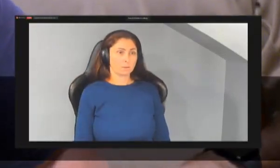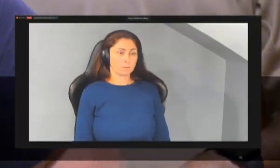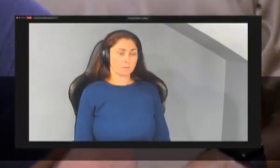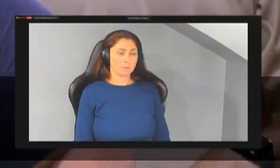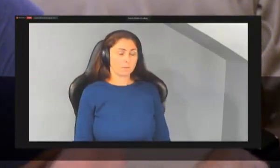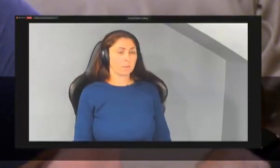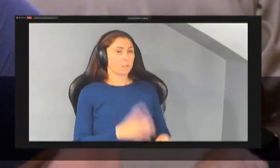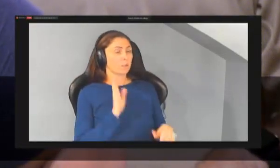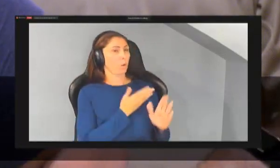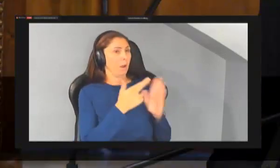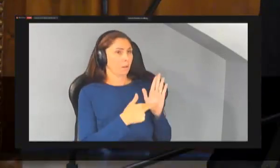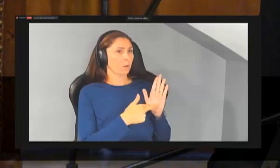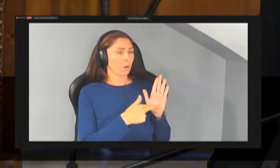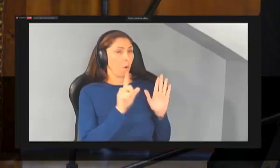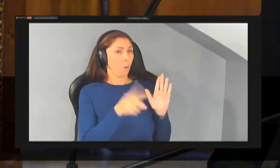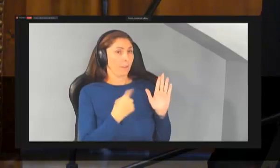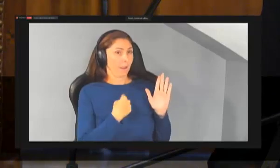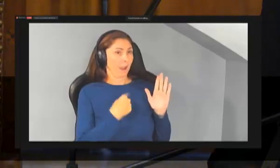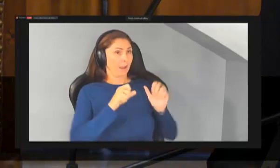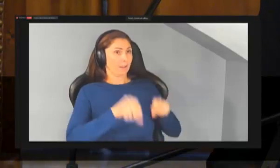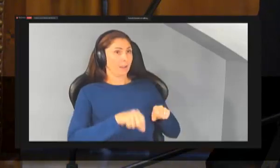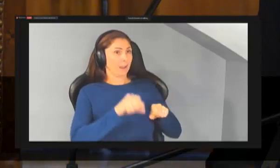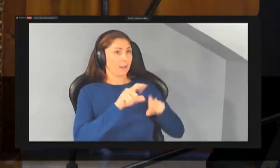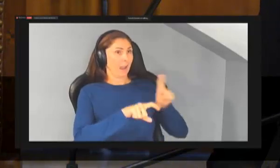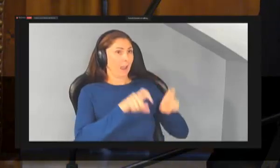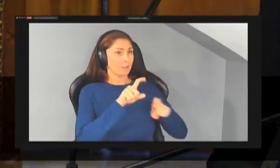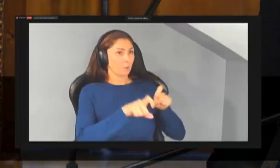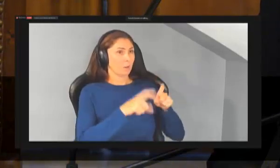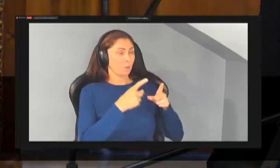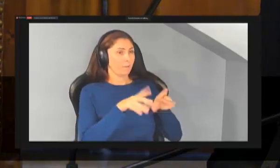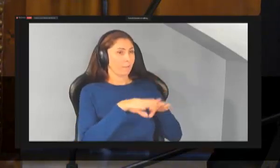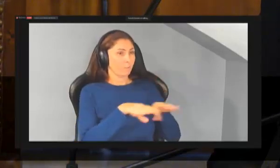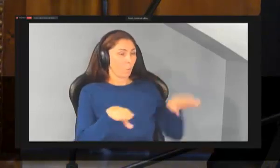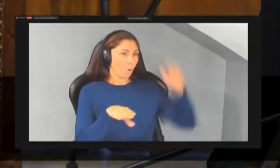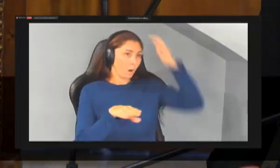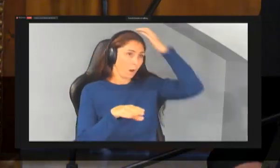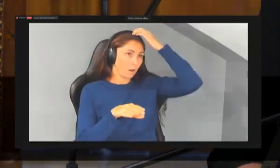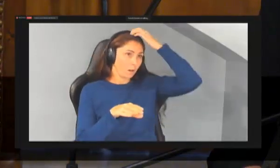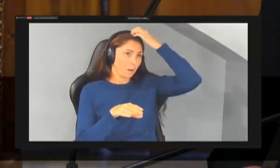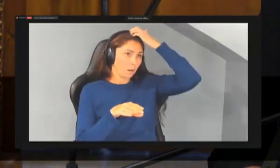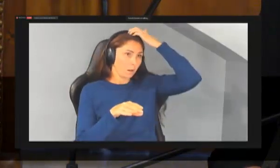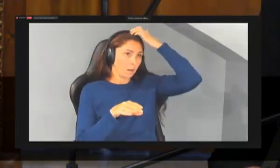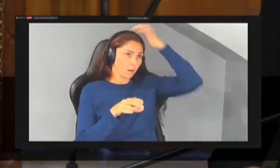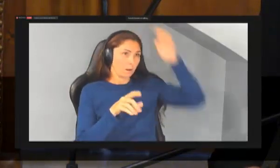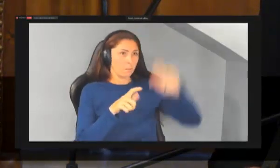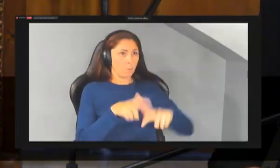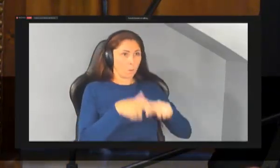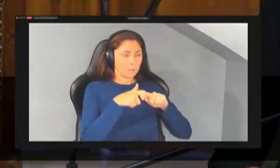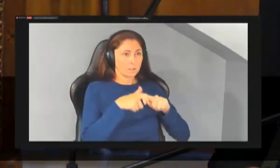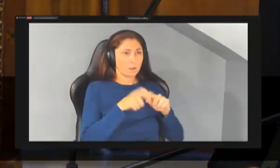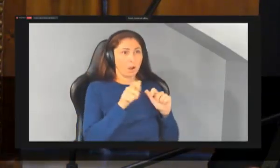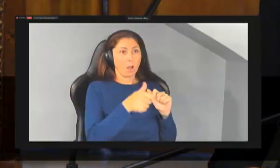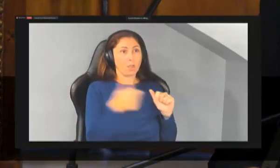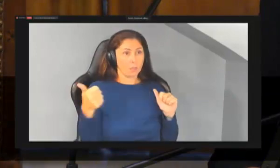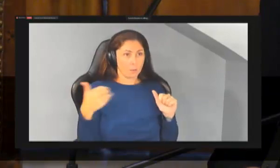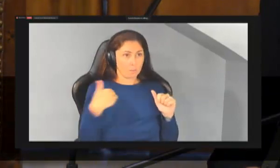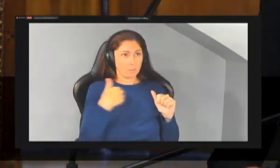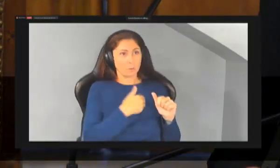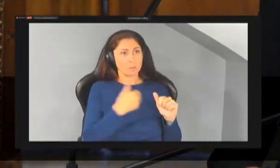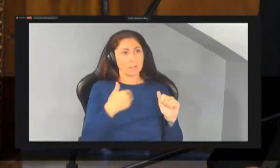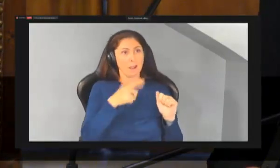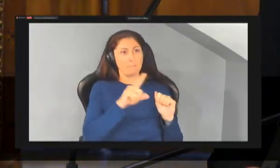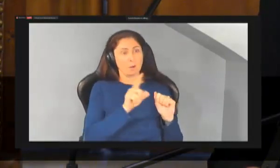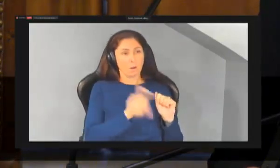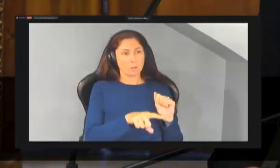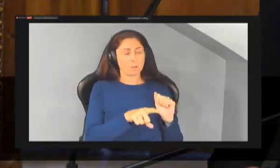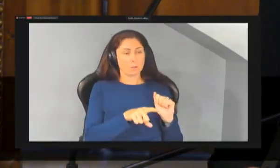Our protocol is that only I can ask you questions while I have the floor. So I'm just going to put you on pause. Apologize. So in case other members have questions for you, I'm